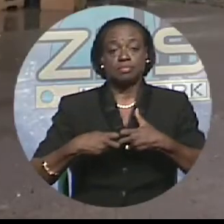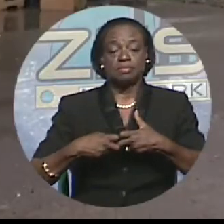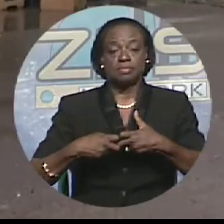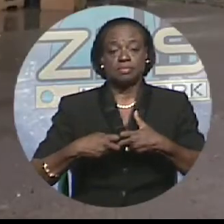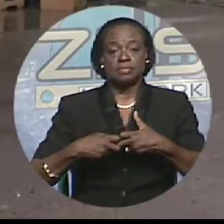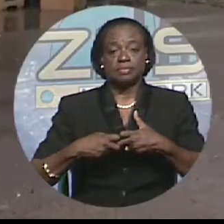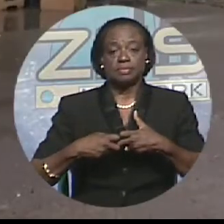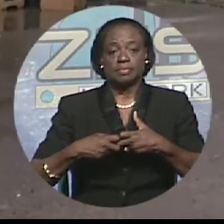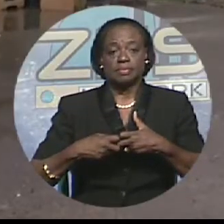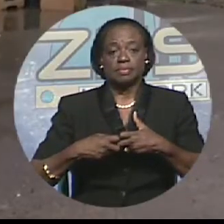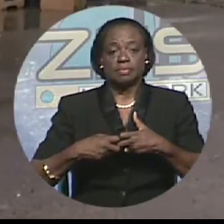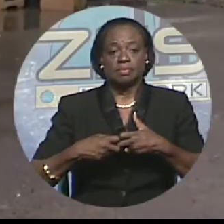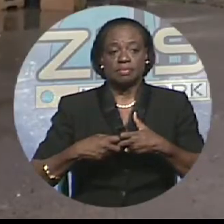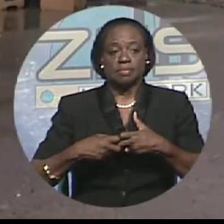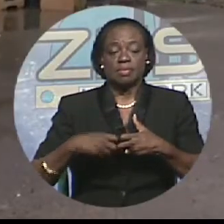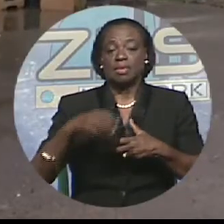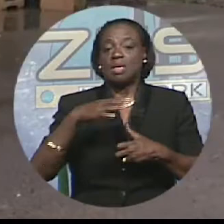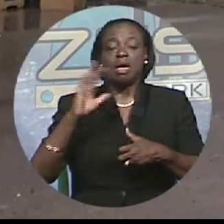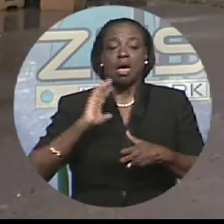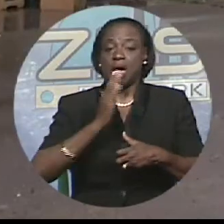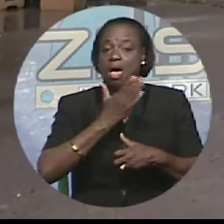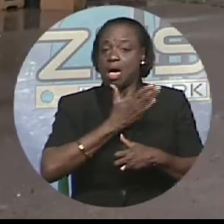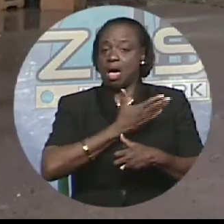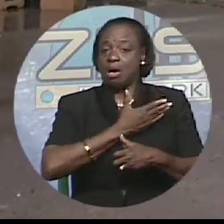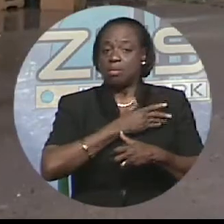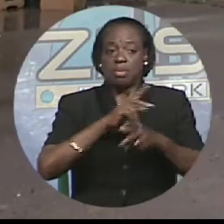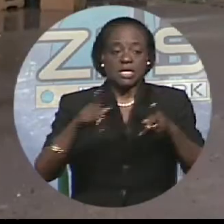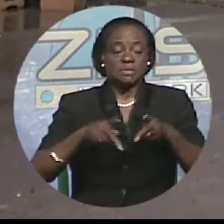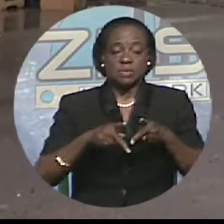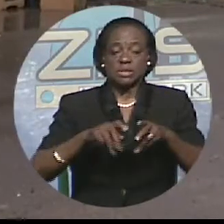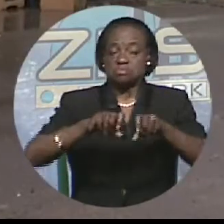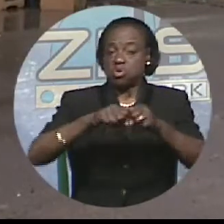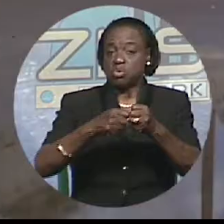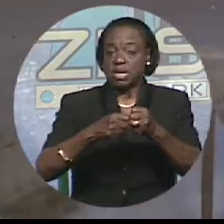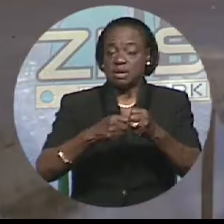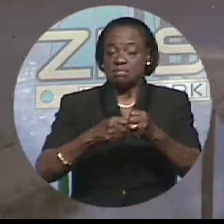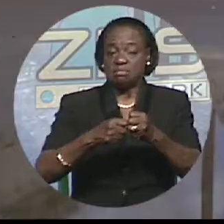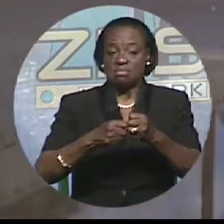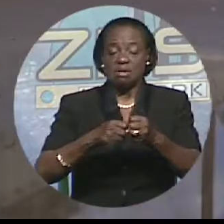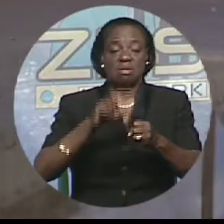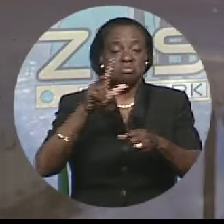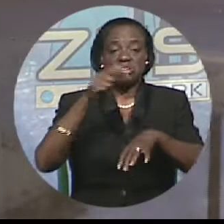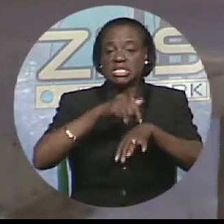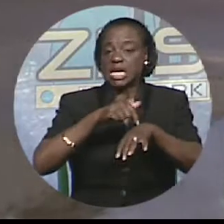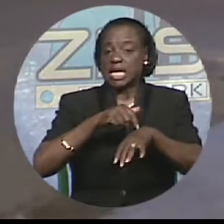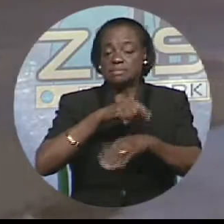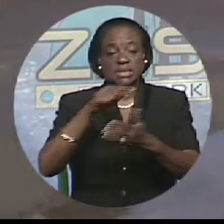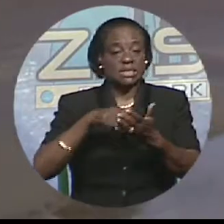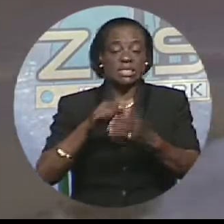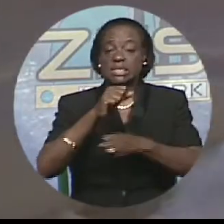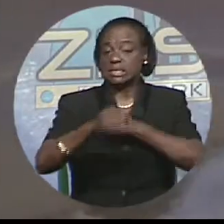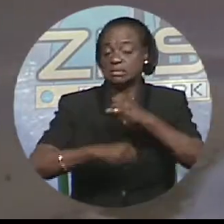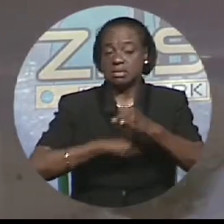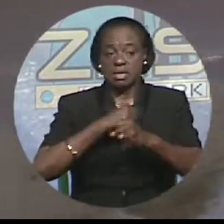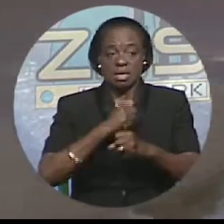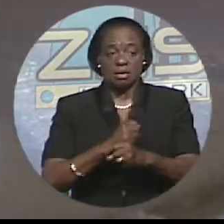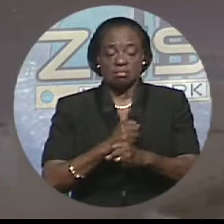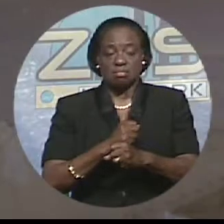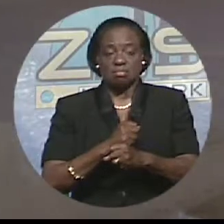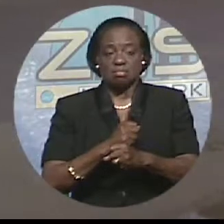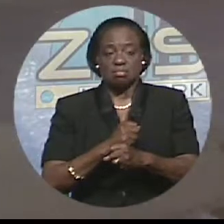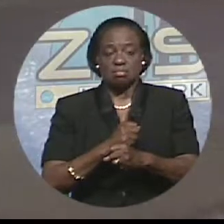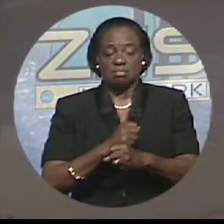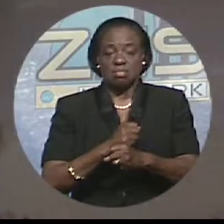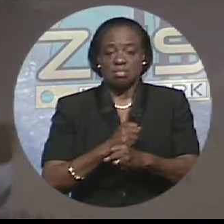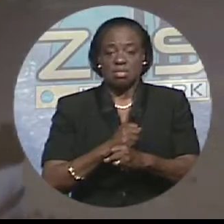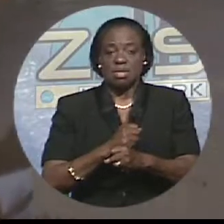matter of fact, our concession stand was broken in 4 times last year, already 3 times this year, and the last time when I came here with the alarm on, we met